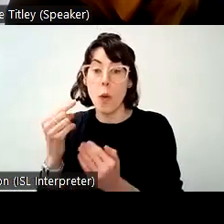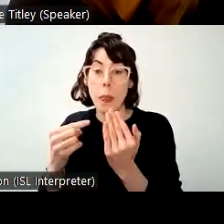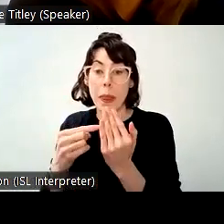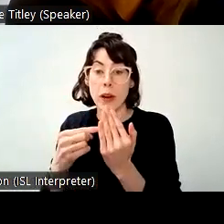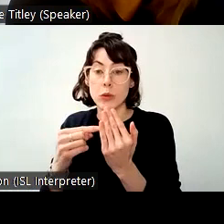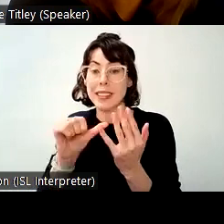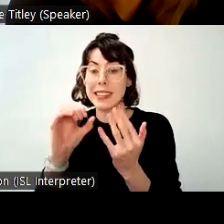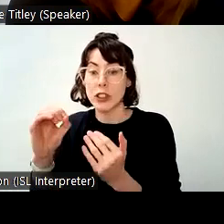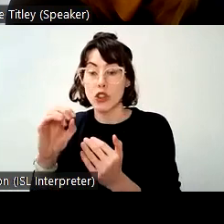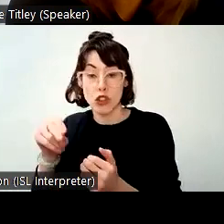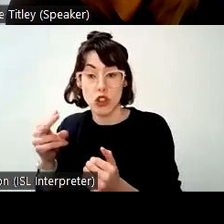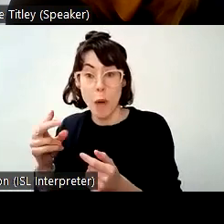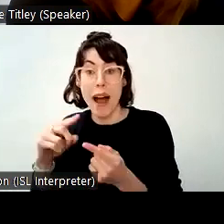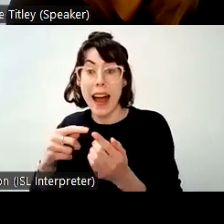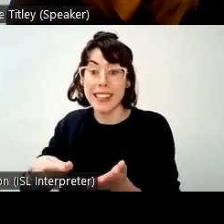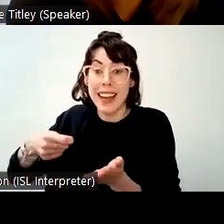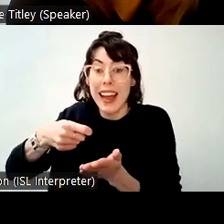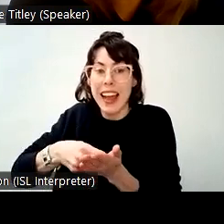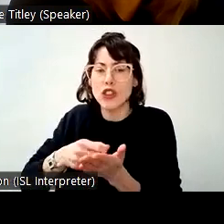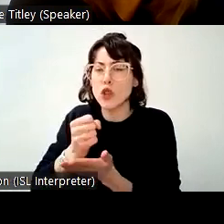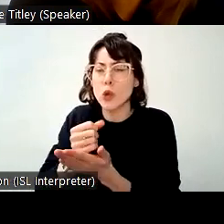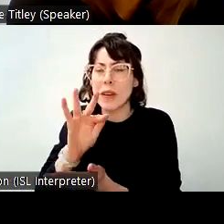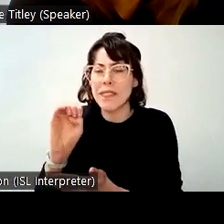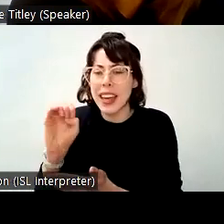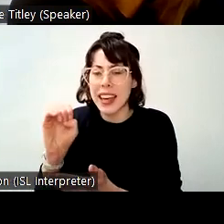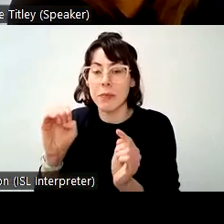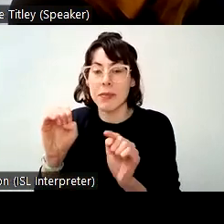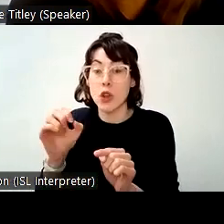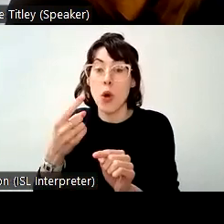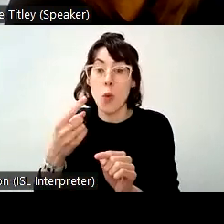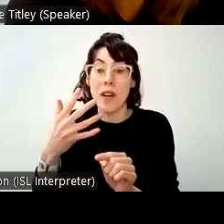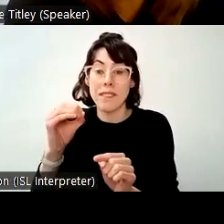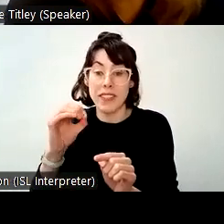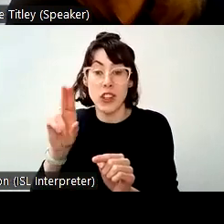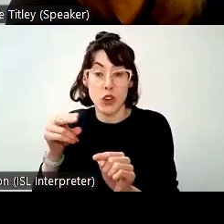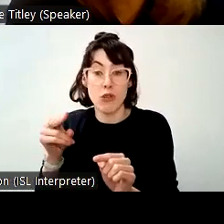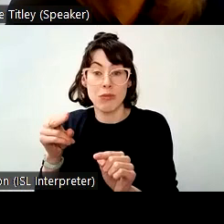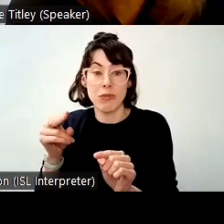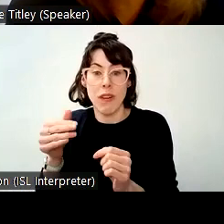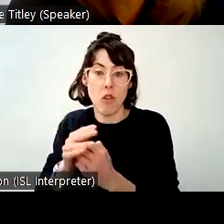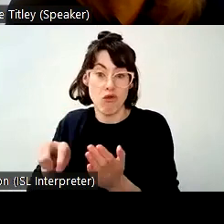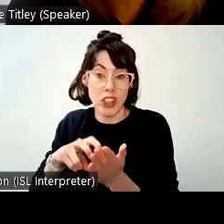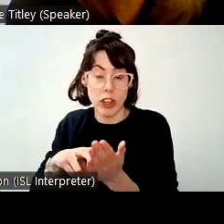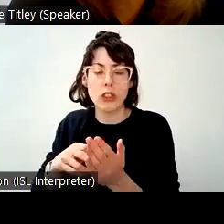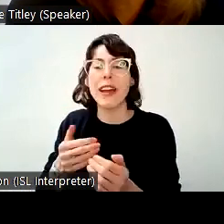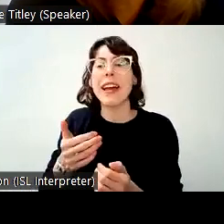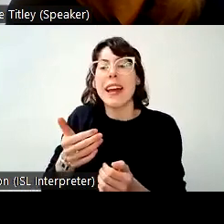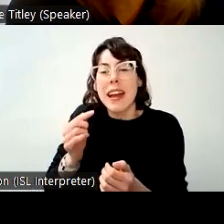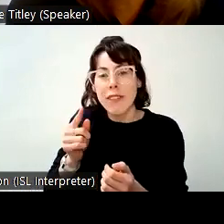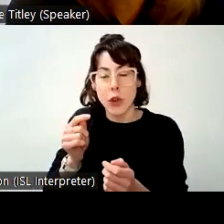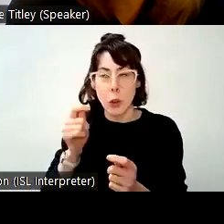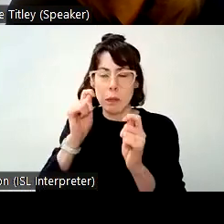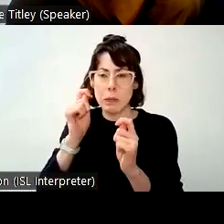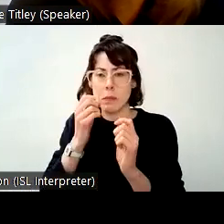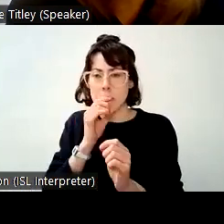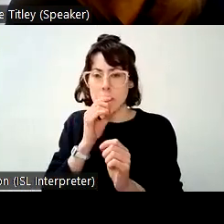student levy that goes to Maynooth for registration of €150. I should mention as well, for people planning ahead, if you apply through PAC, there is also a small